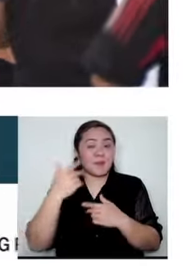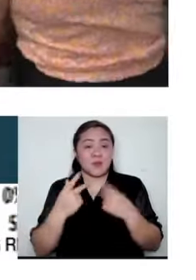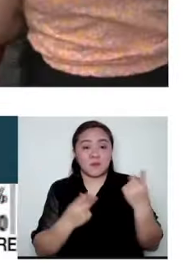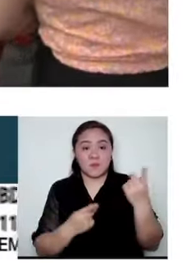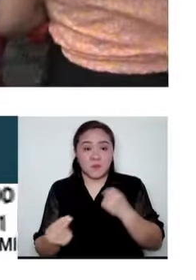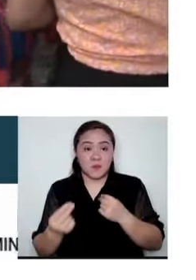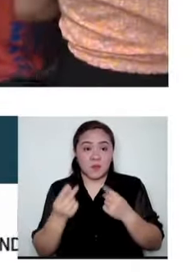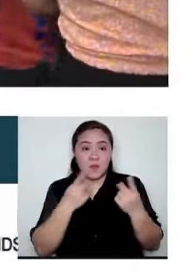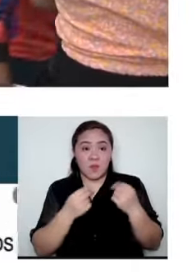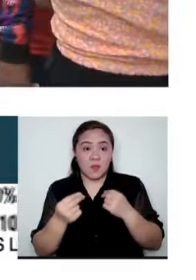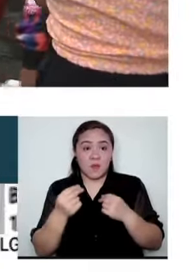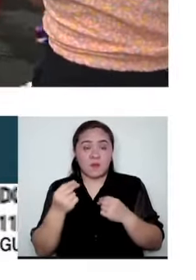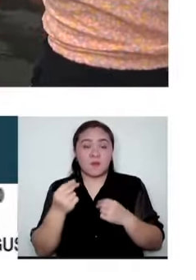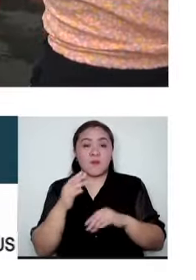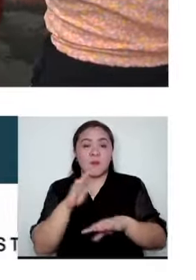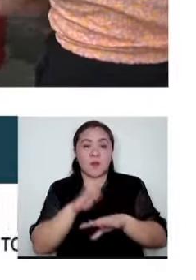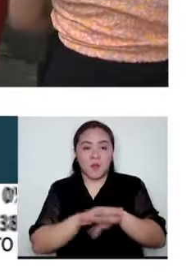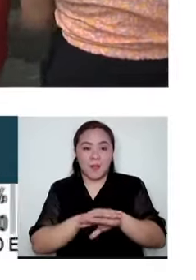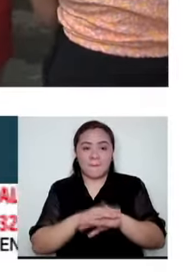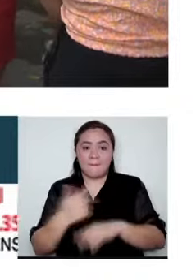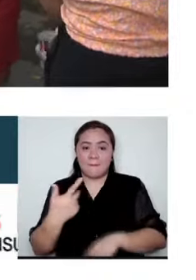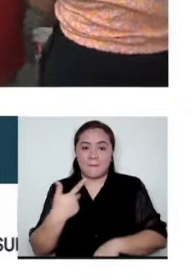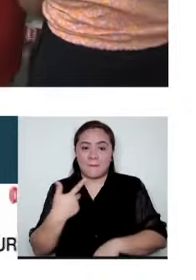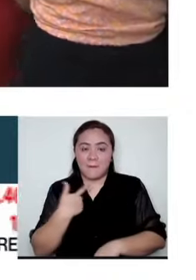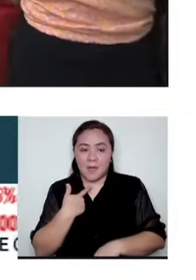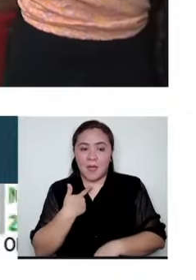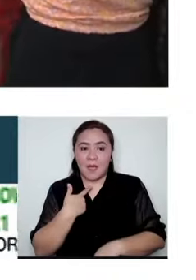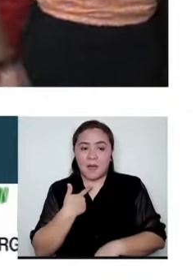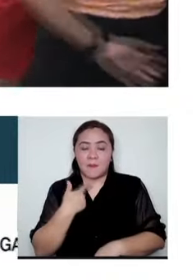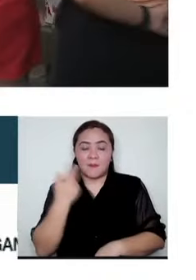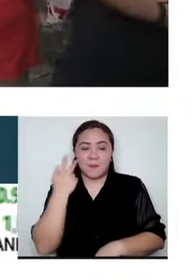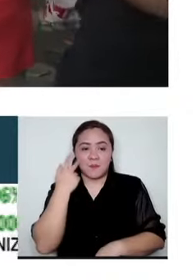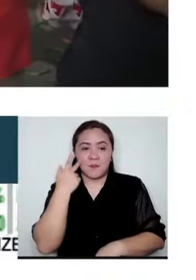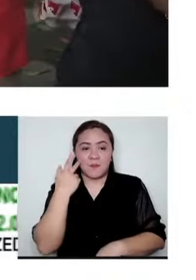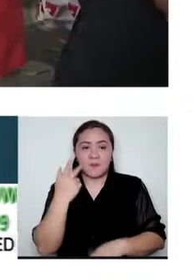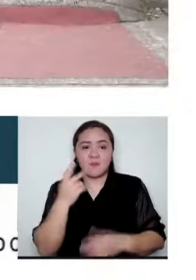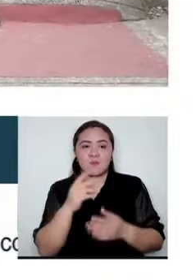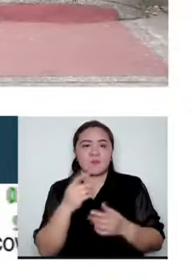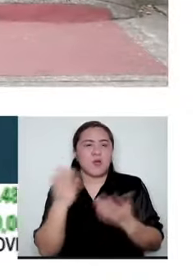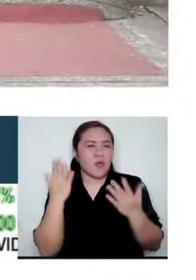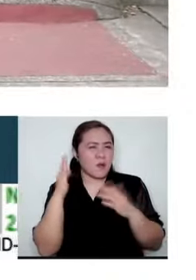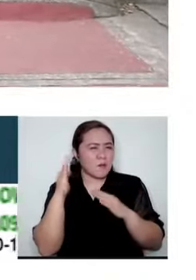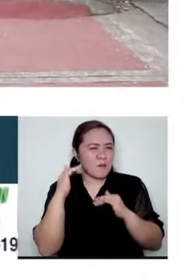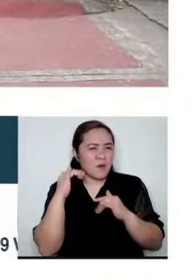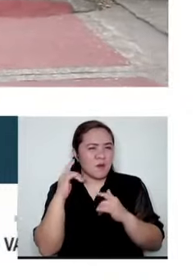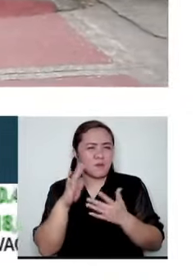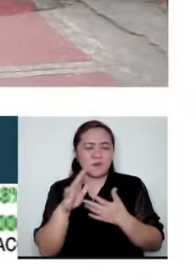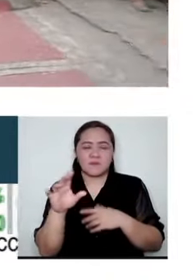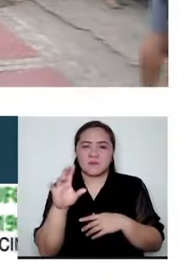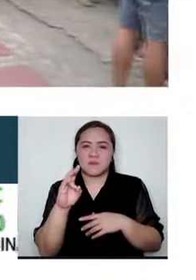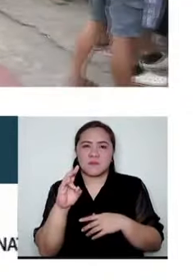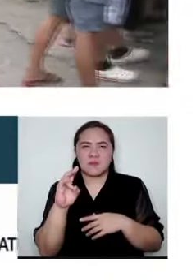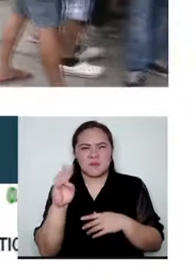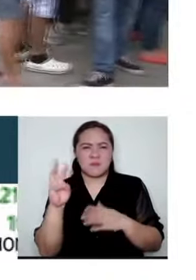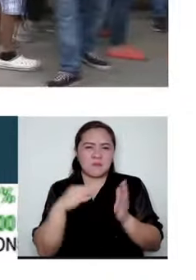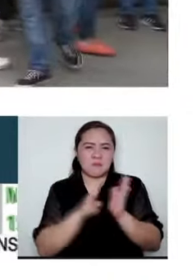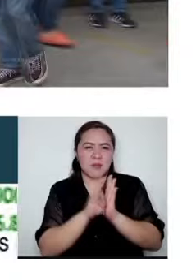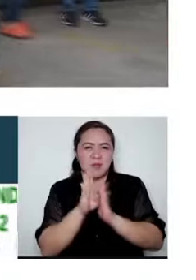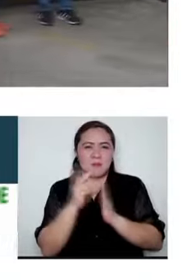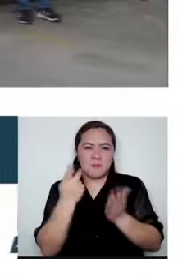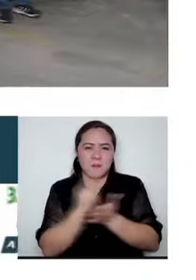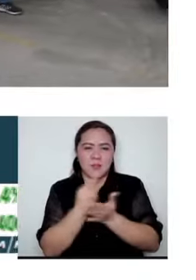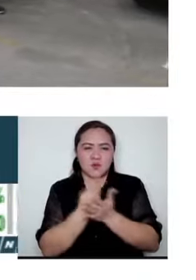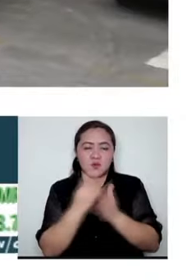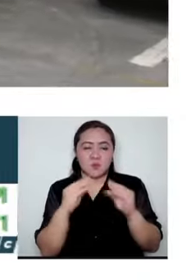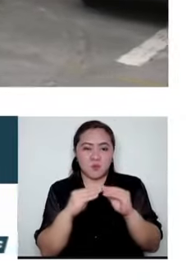of the Mandanas ruling, where they would get a windfall of, I think, more than 27 billion pesos, I think they